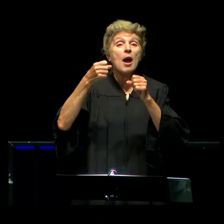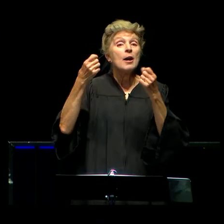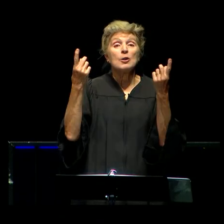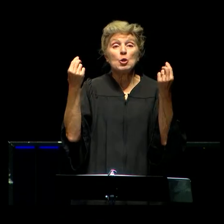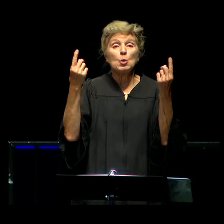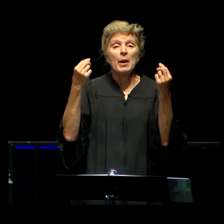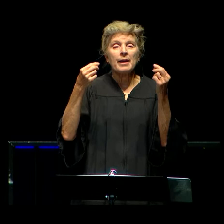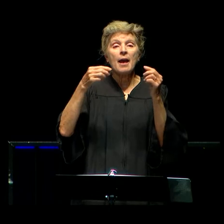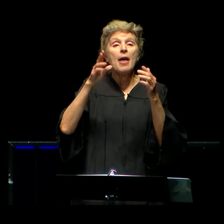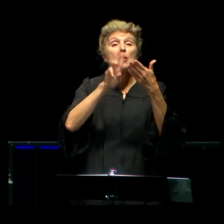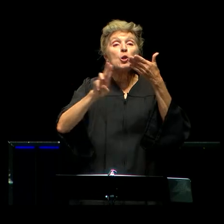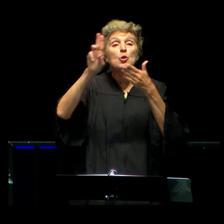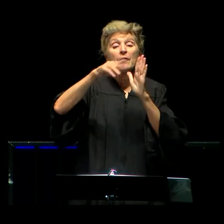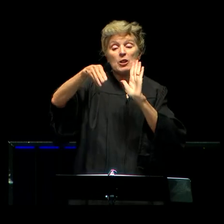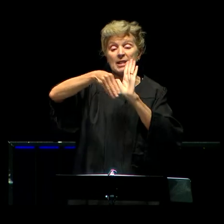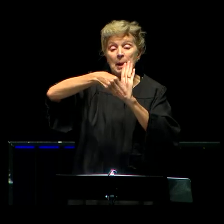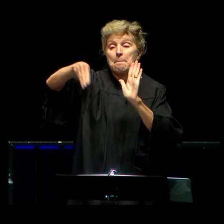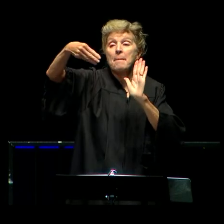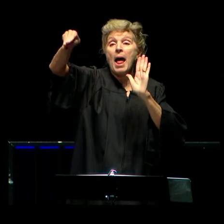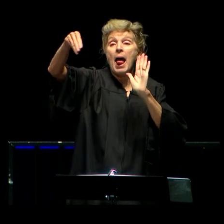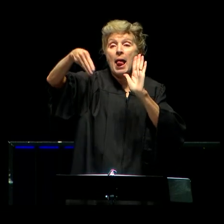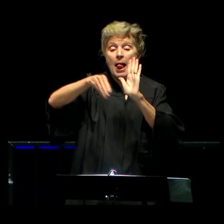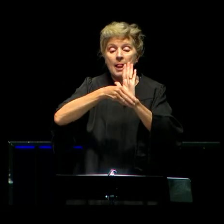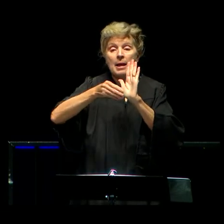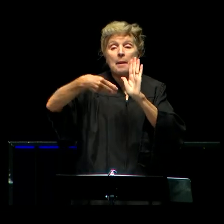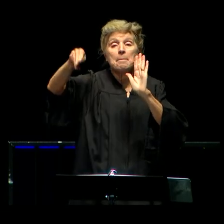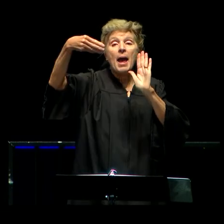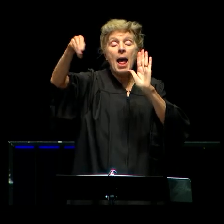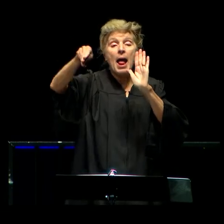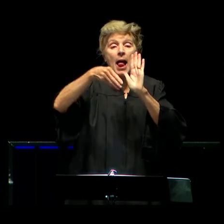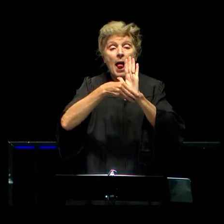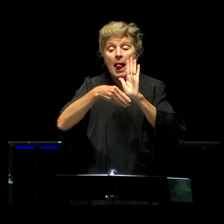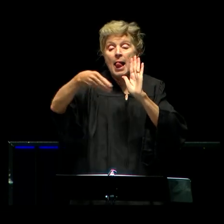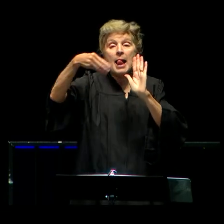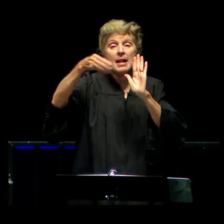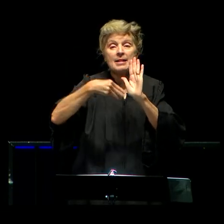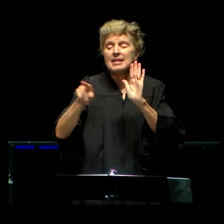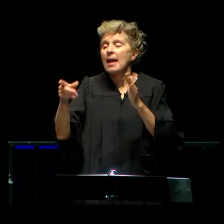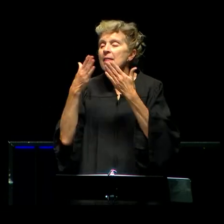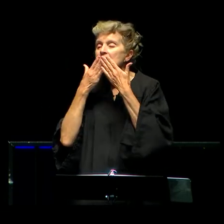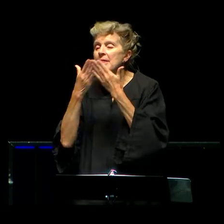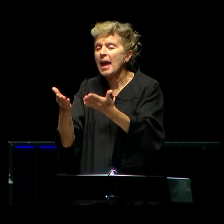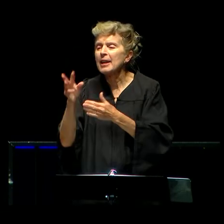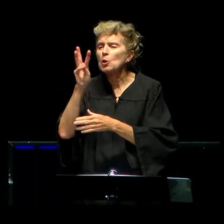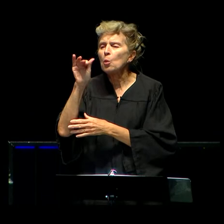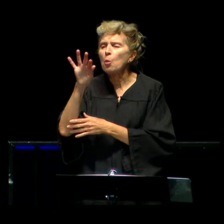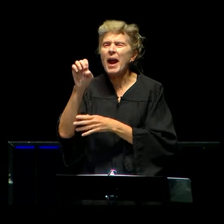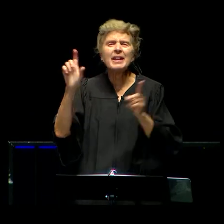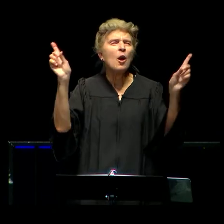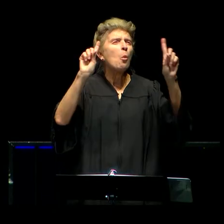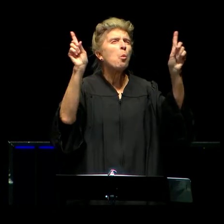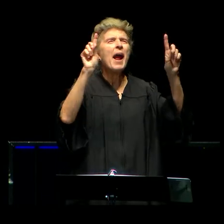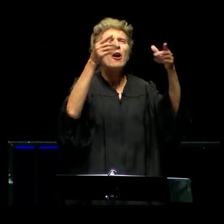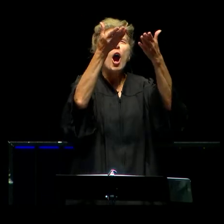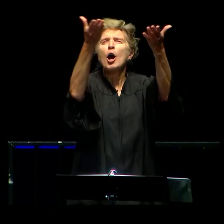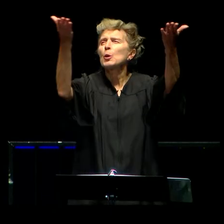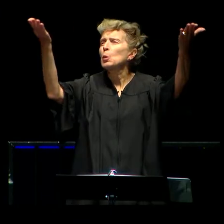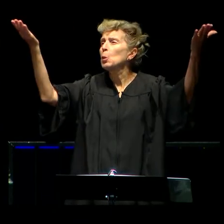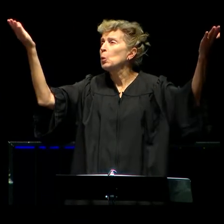university's bells, or the carillon, as he calls it. So thank you to Wayne, wherever you are.